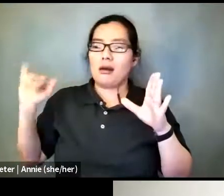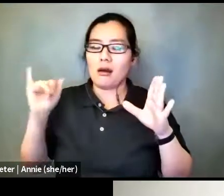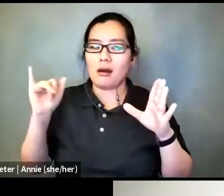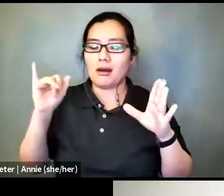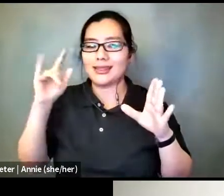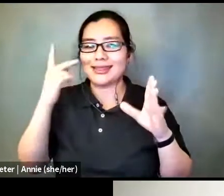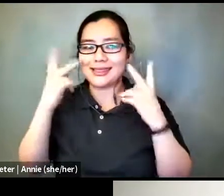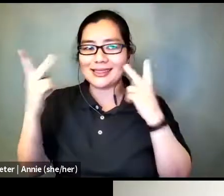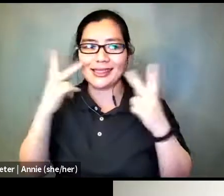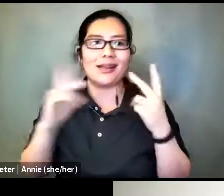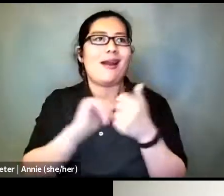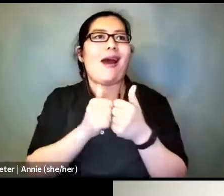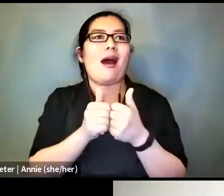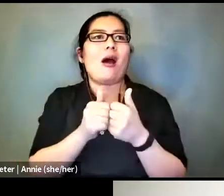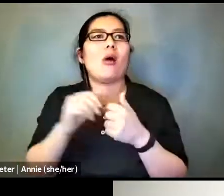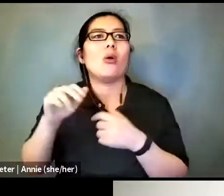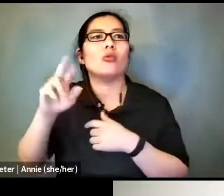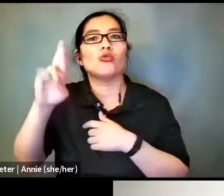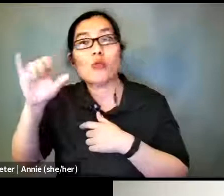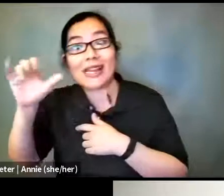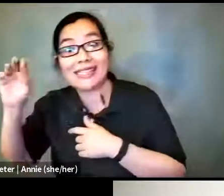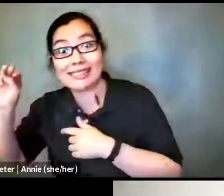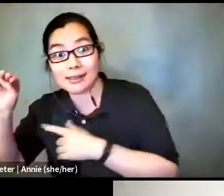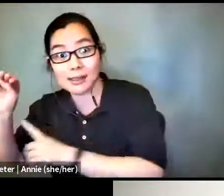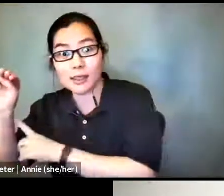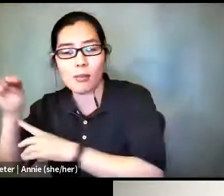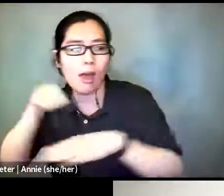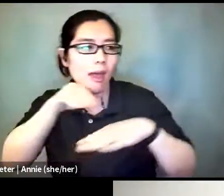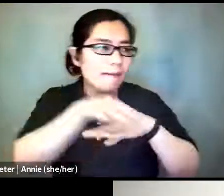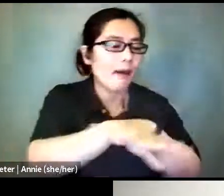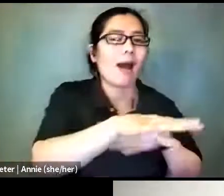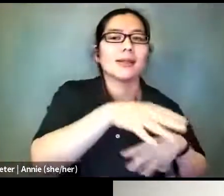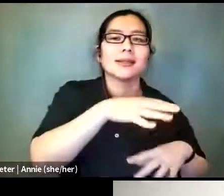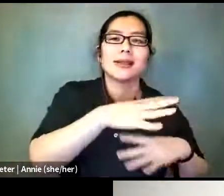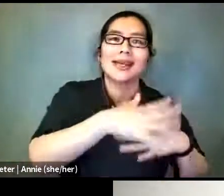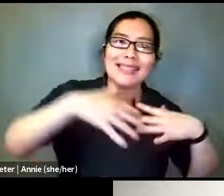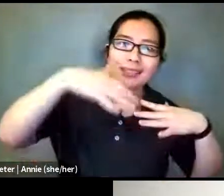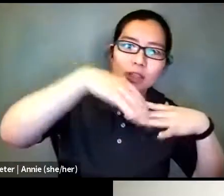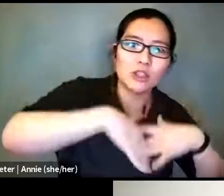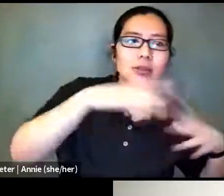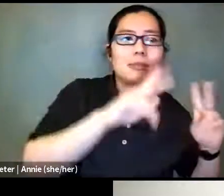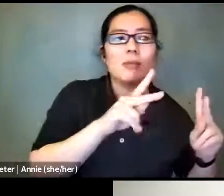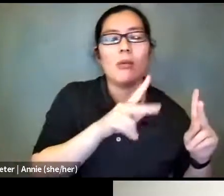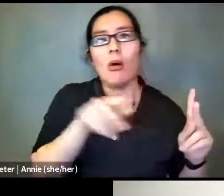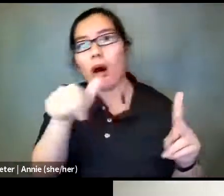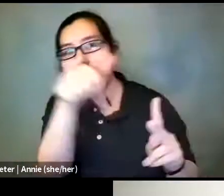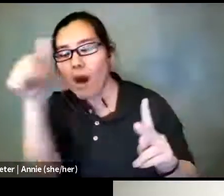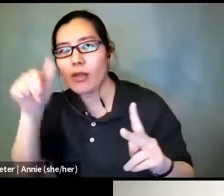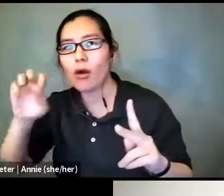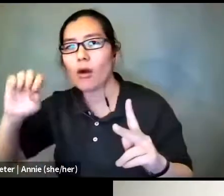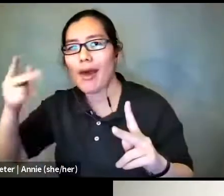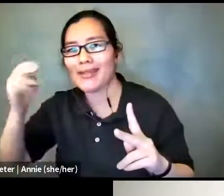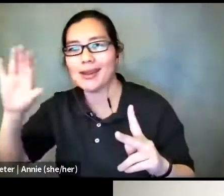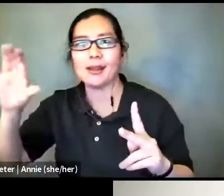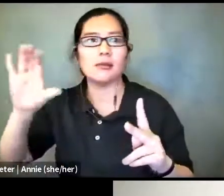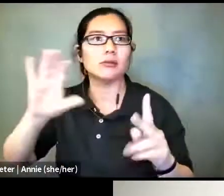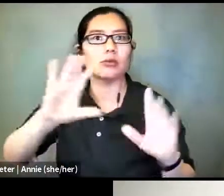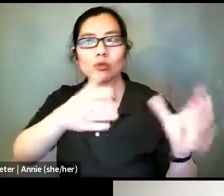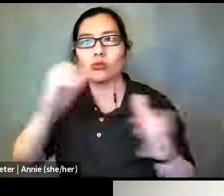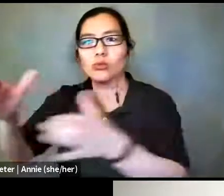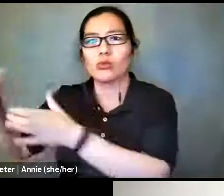how racism affects Indigenous people and then other groups as well, other ethnic, in terms of race and